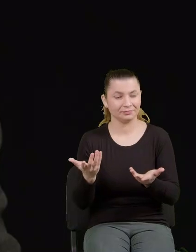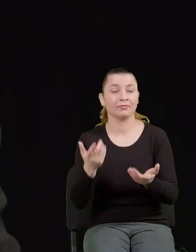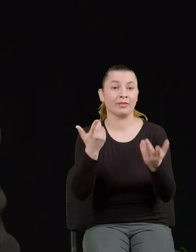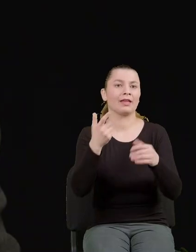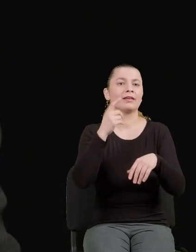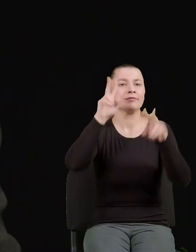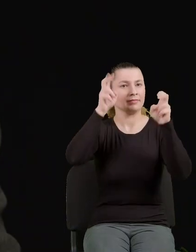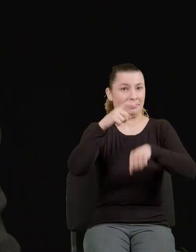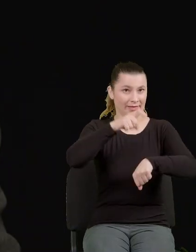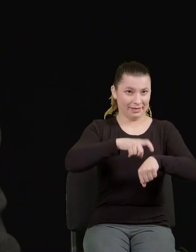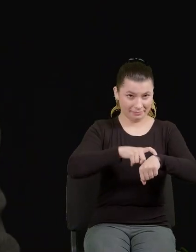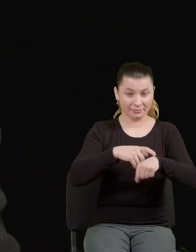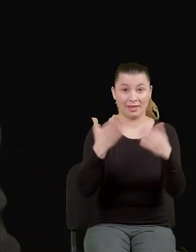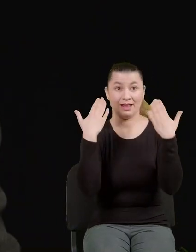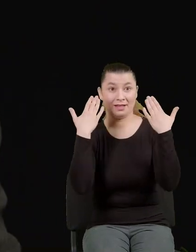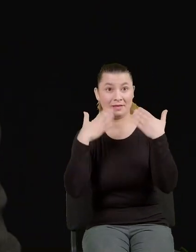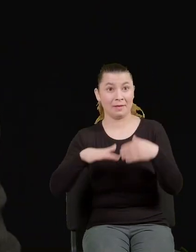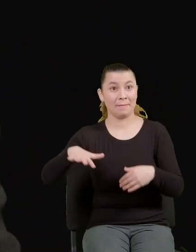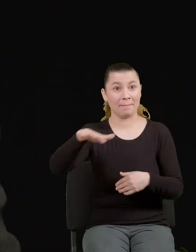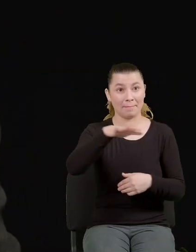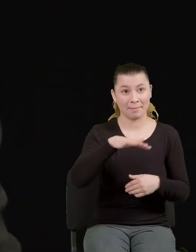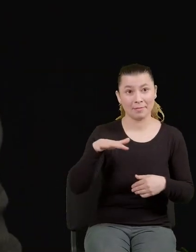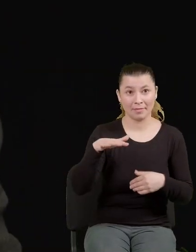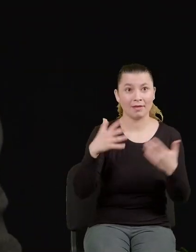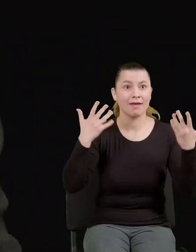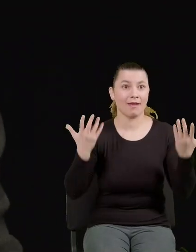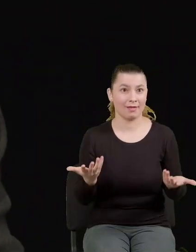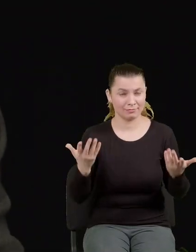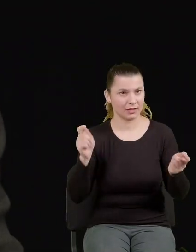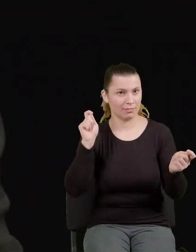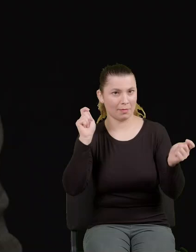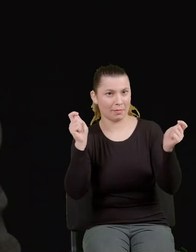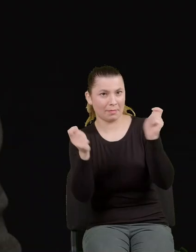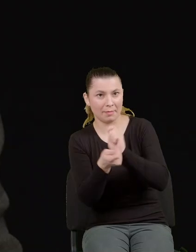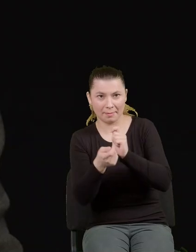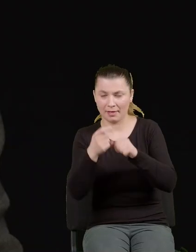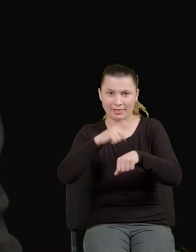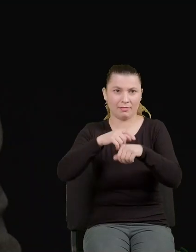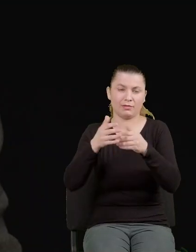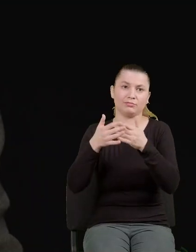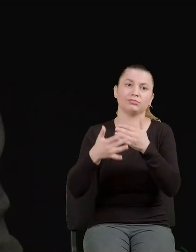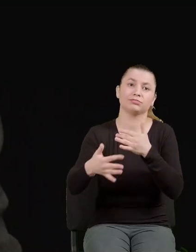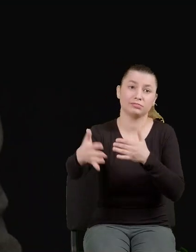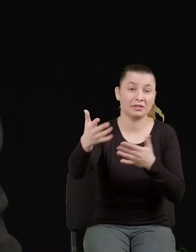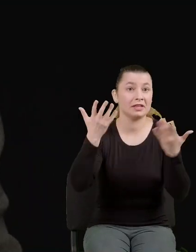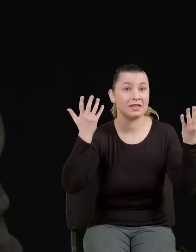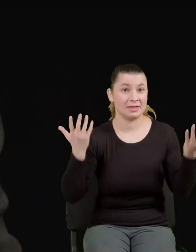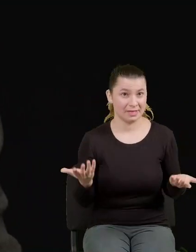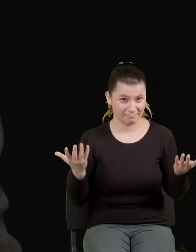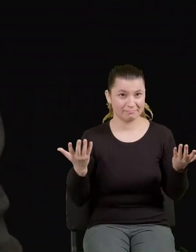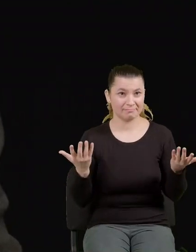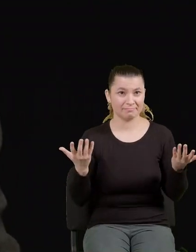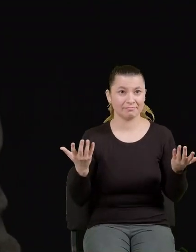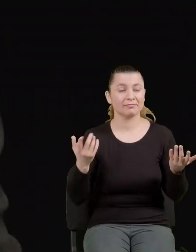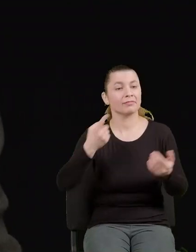actually meeting our targets in terms of investment. From a security perspective, I think there is a sharper focus. I